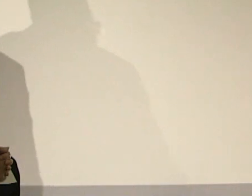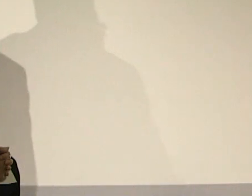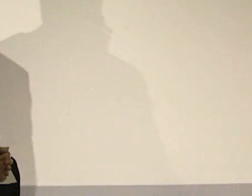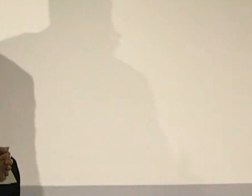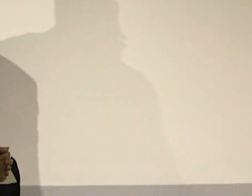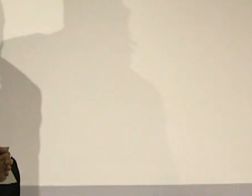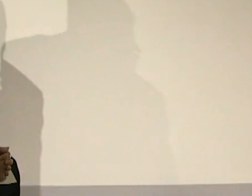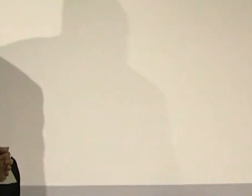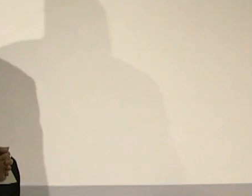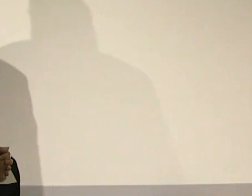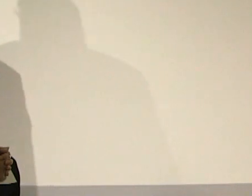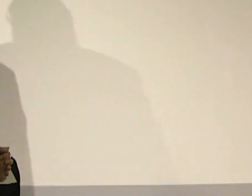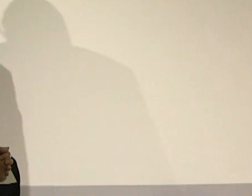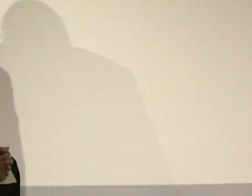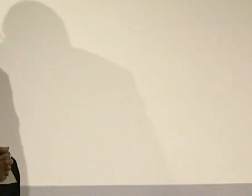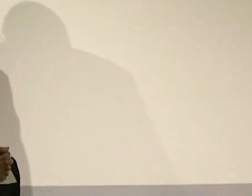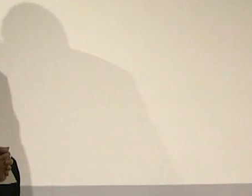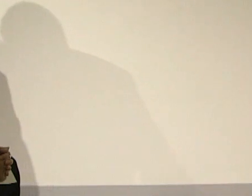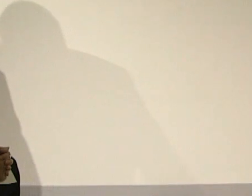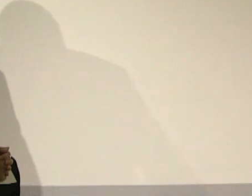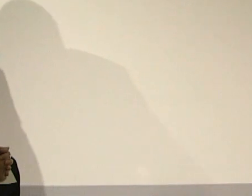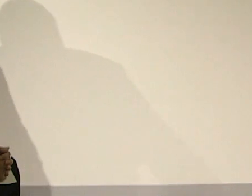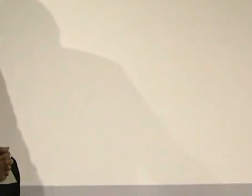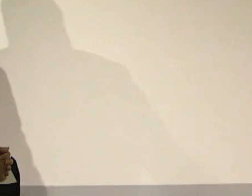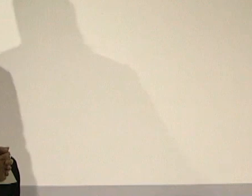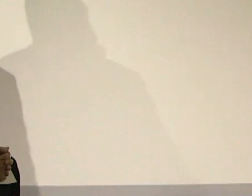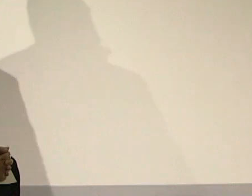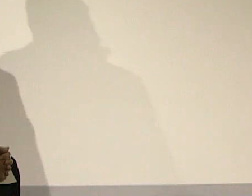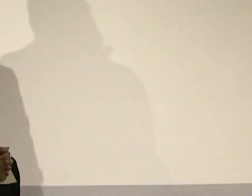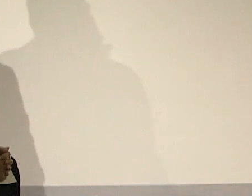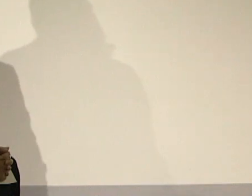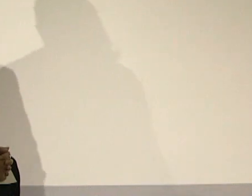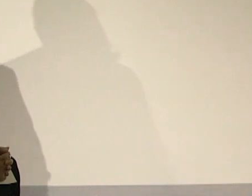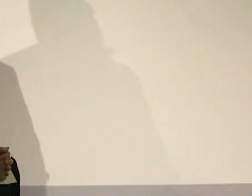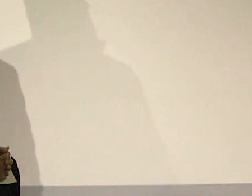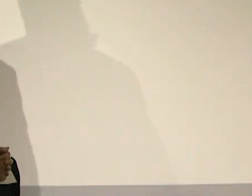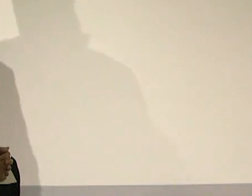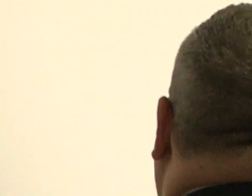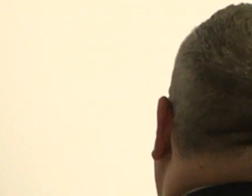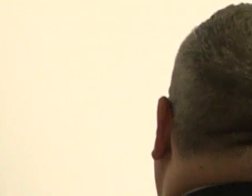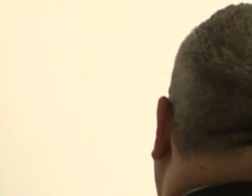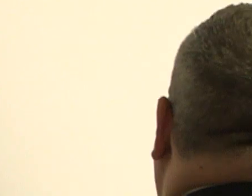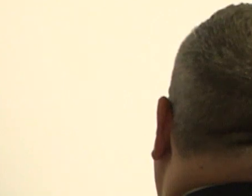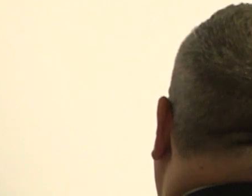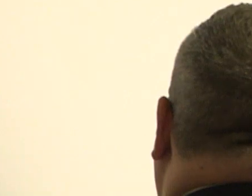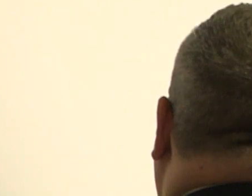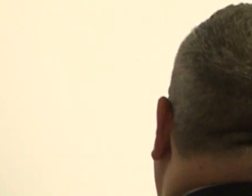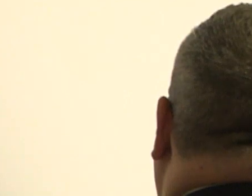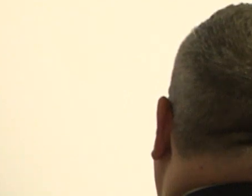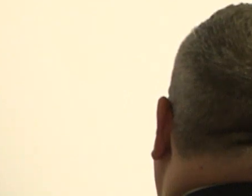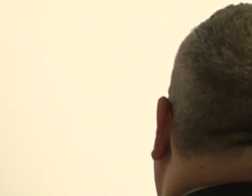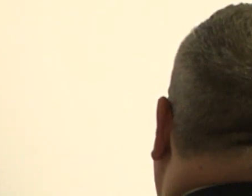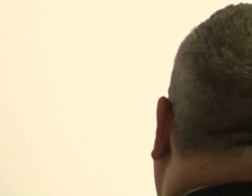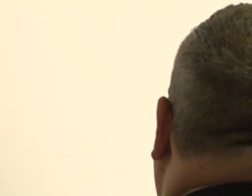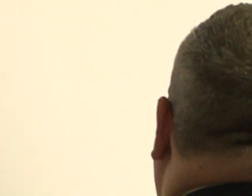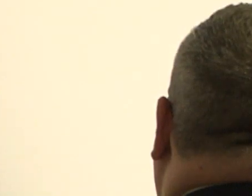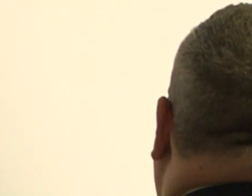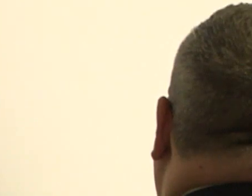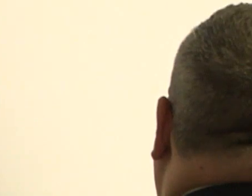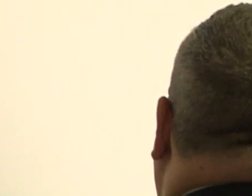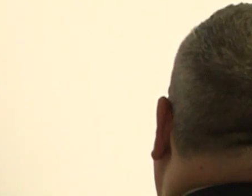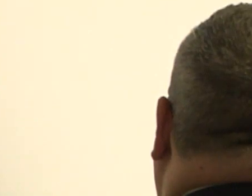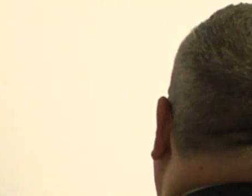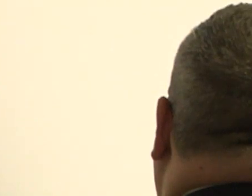career success for our graduates. Community colleges like LaGuardia offer advising, mentoring, and other forms of support not found on